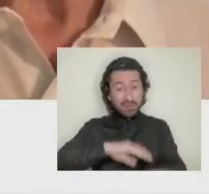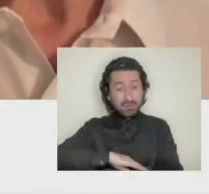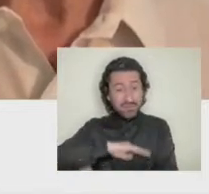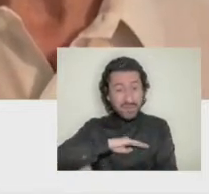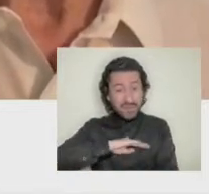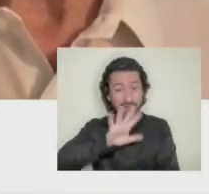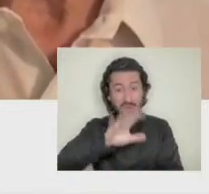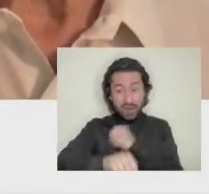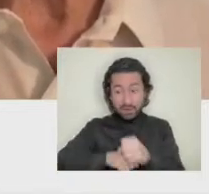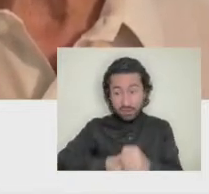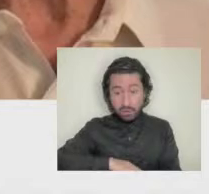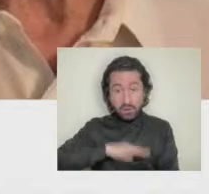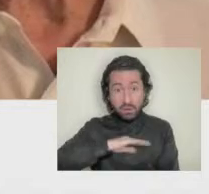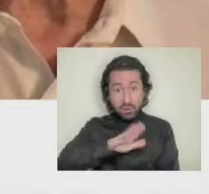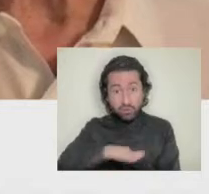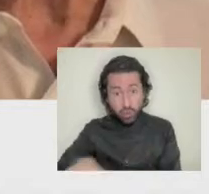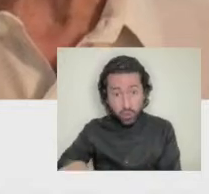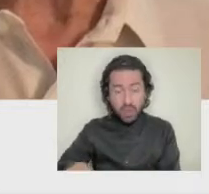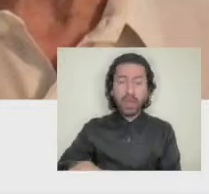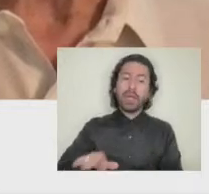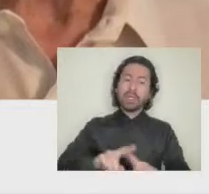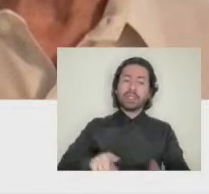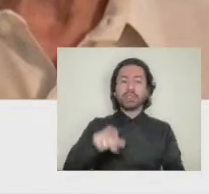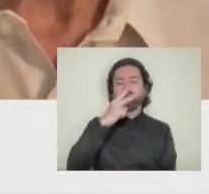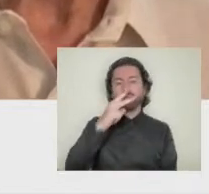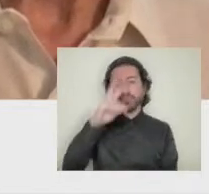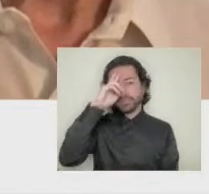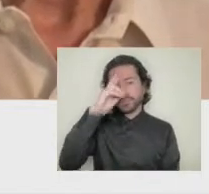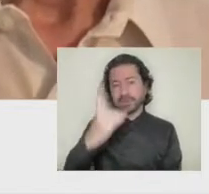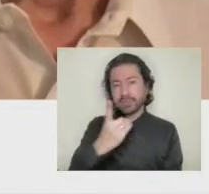and the Uruguay looking pretty good.